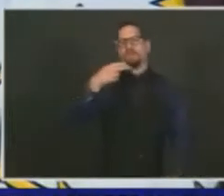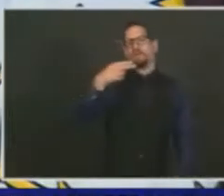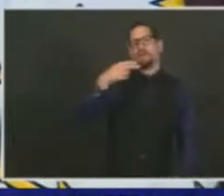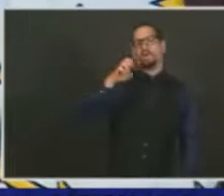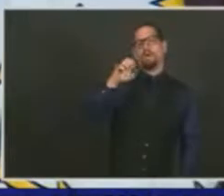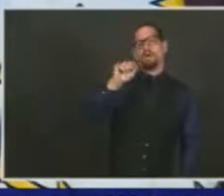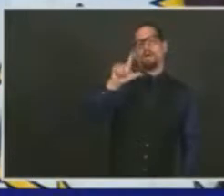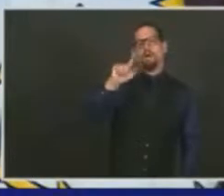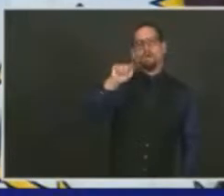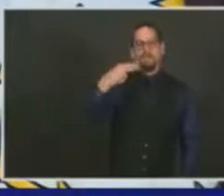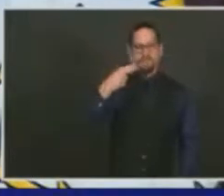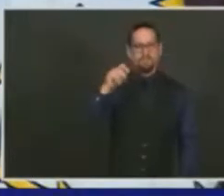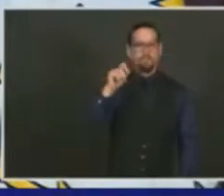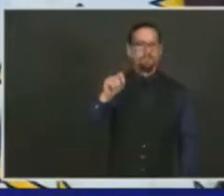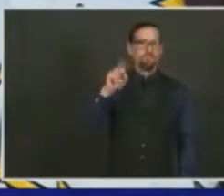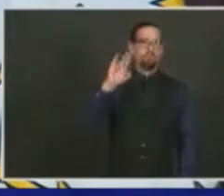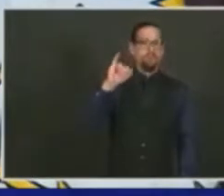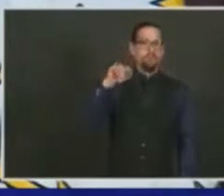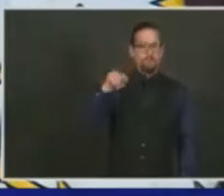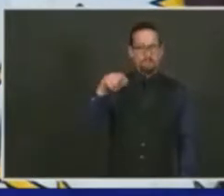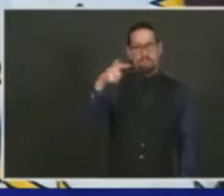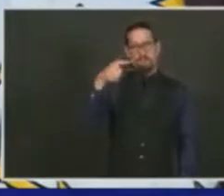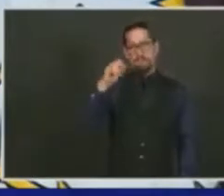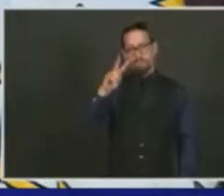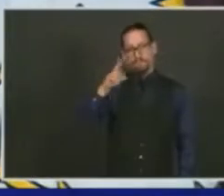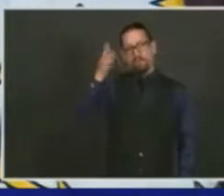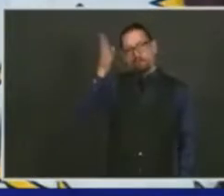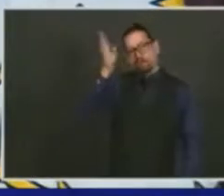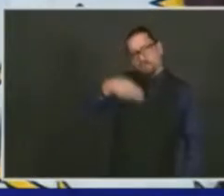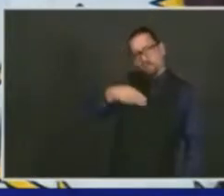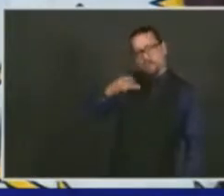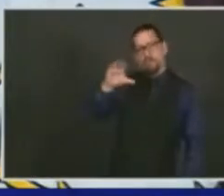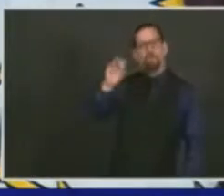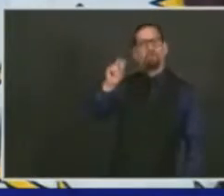health.ri.gov/COVID jobs. And hopefully that's on your screen.